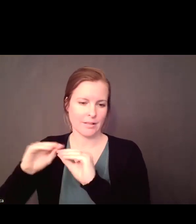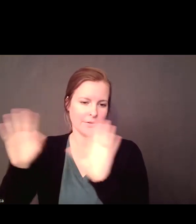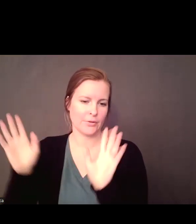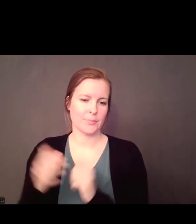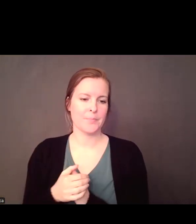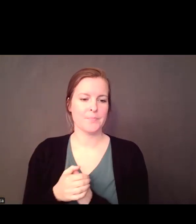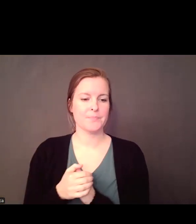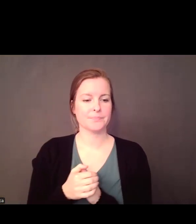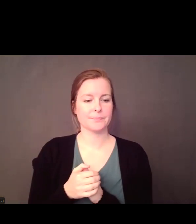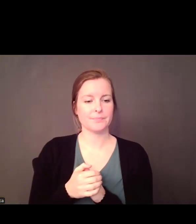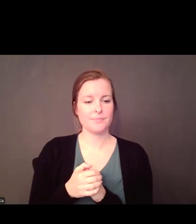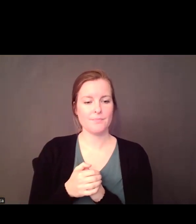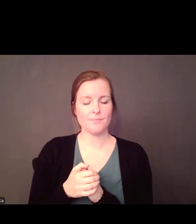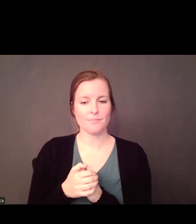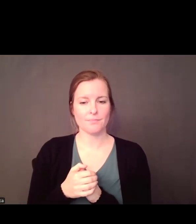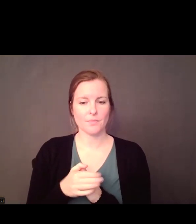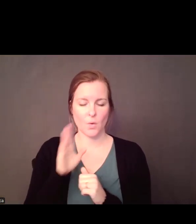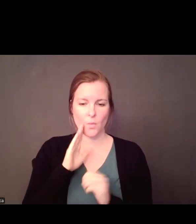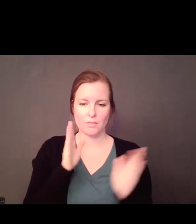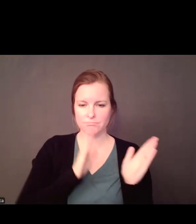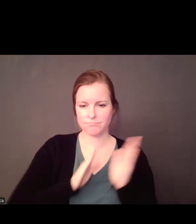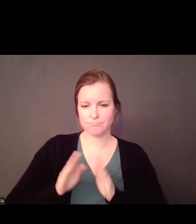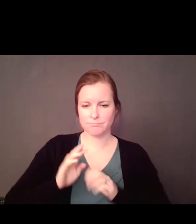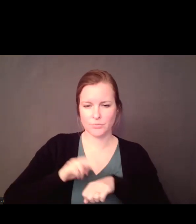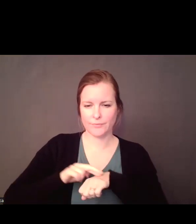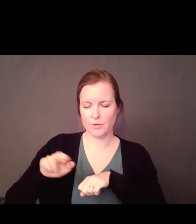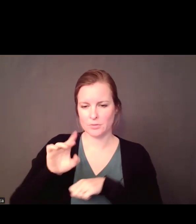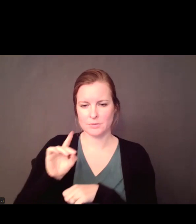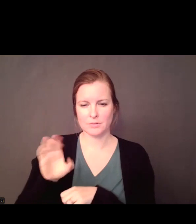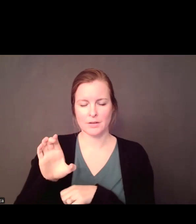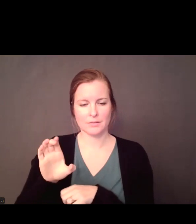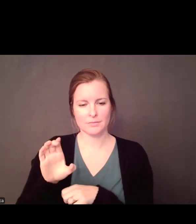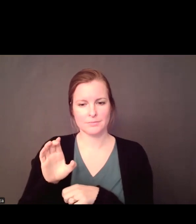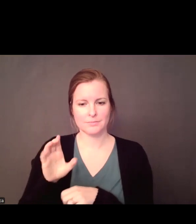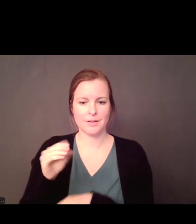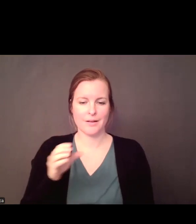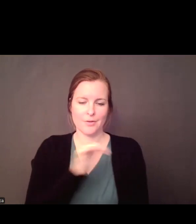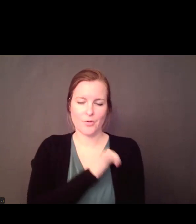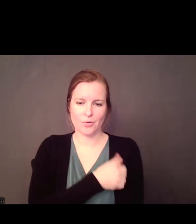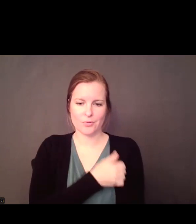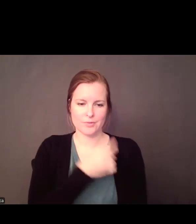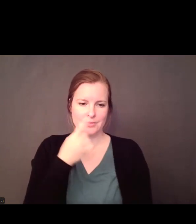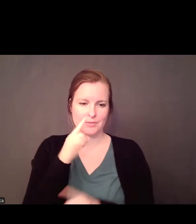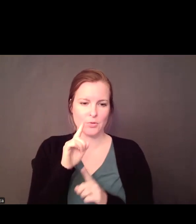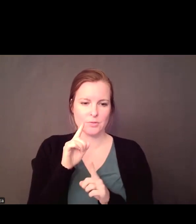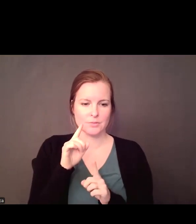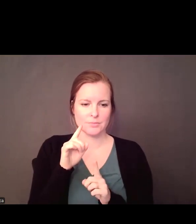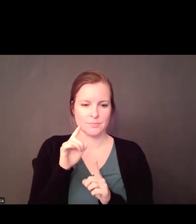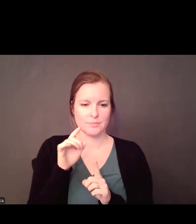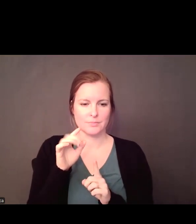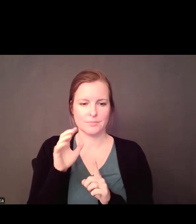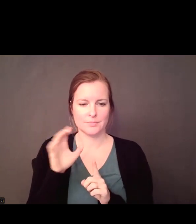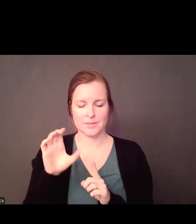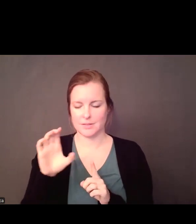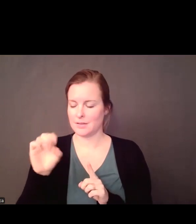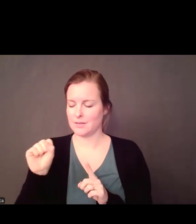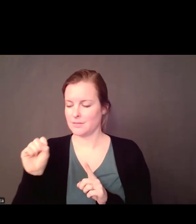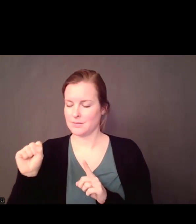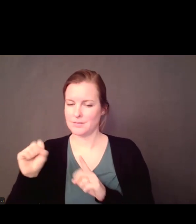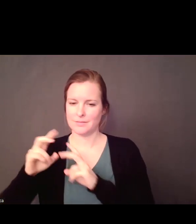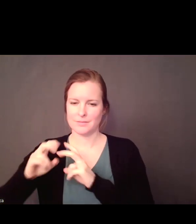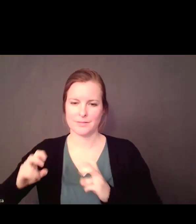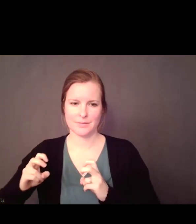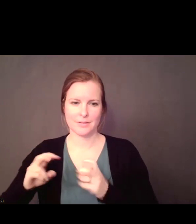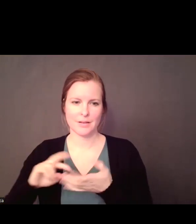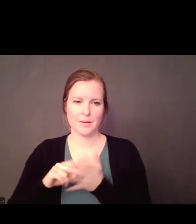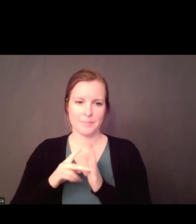and authorize for CSS assessment, which is the initial step in developing a plan of CSS services for the